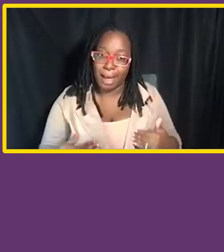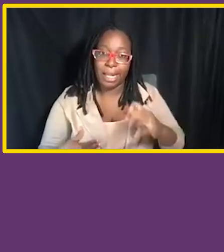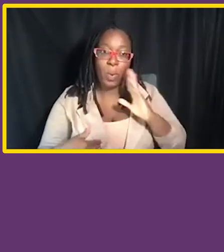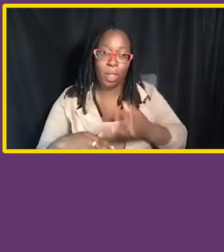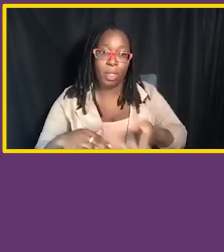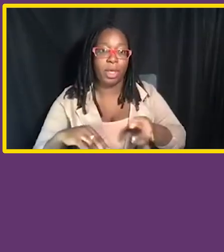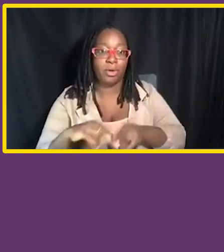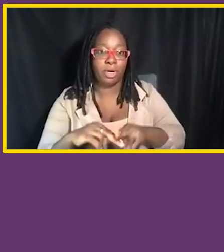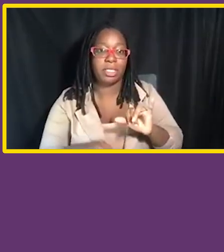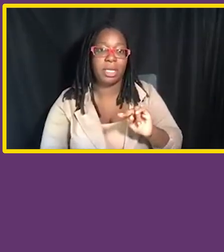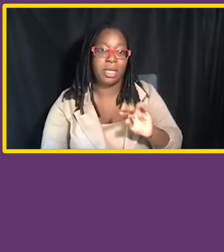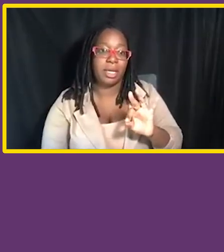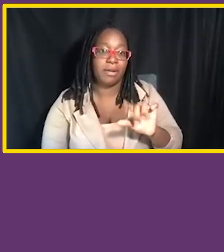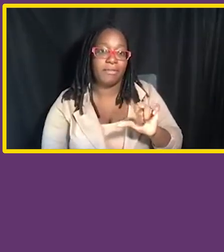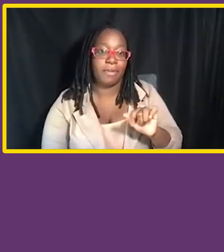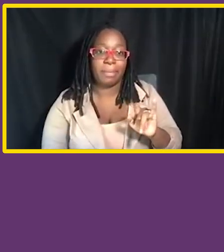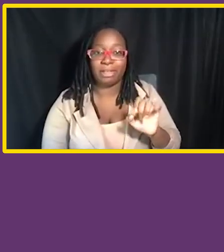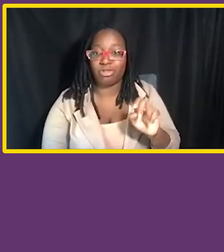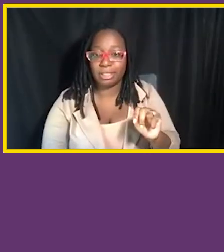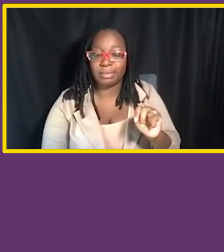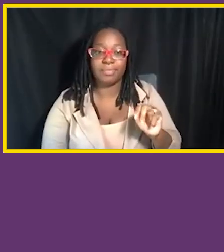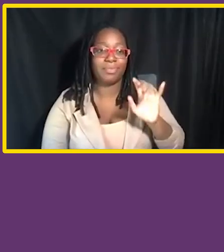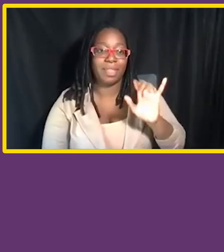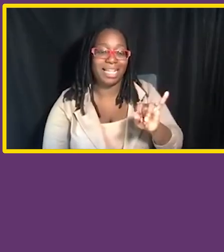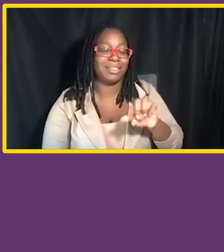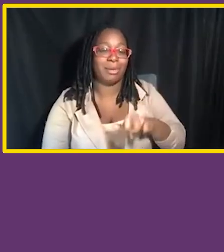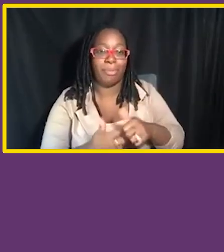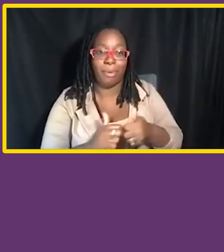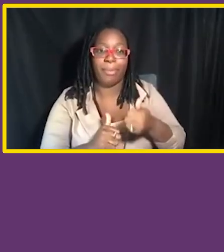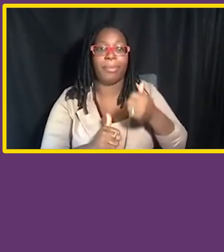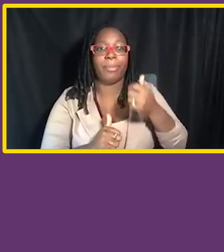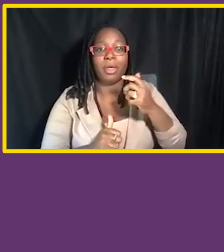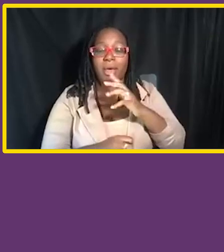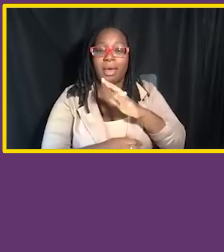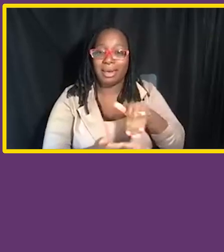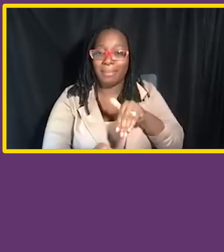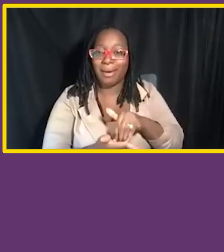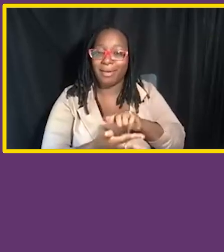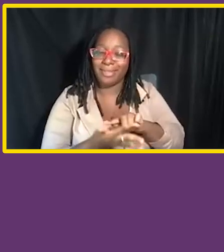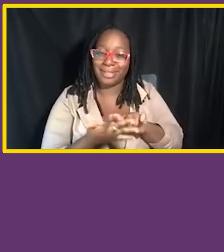is the precursor for all of those illnesses that Jaya mentioned.